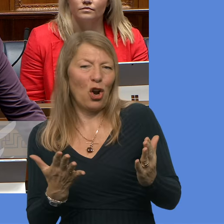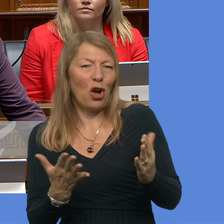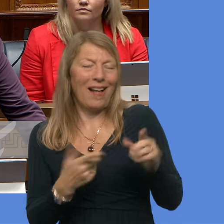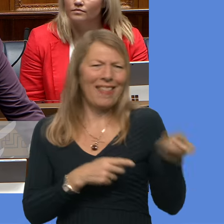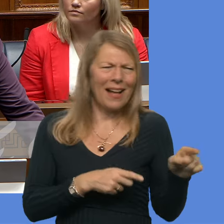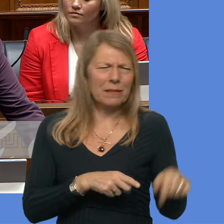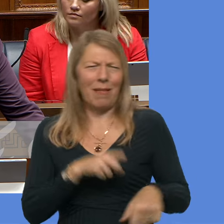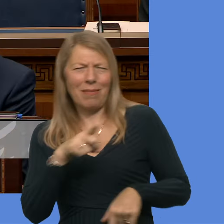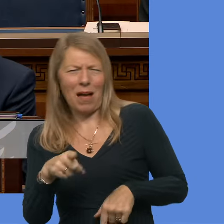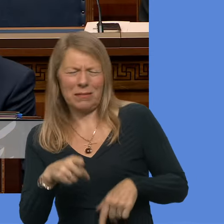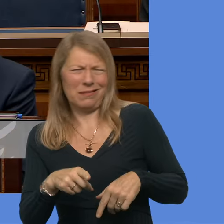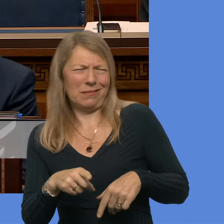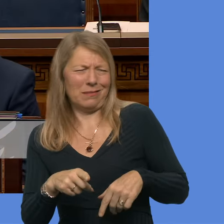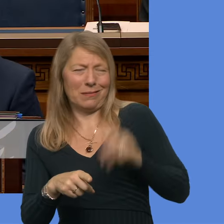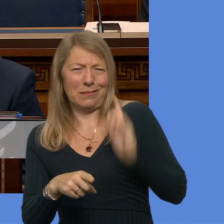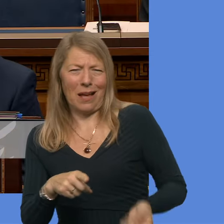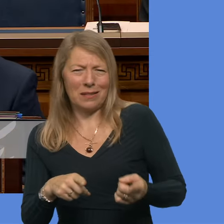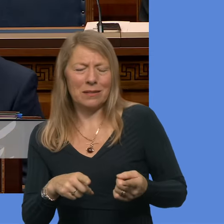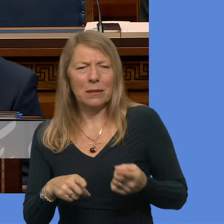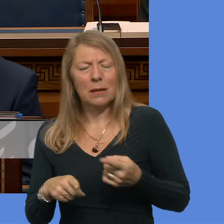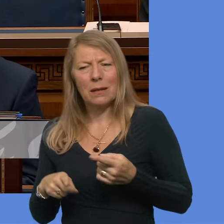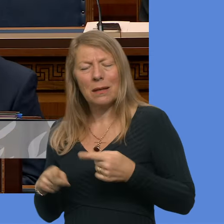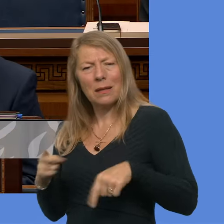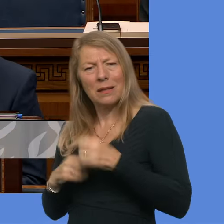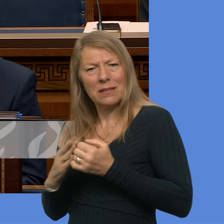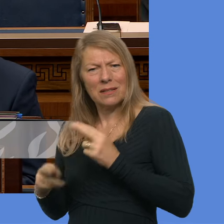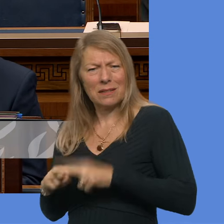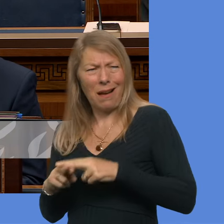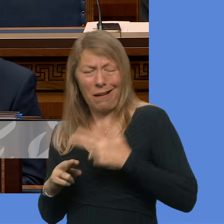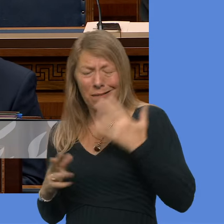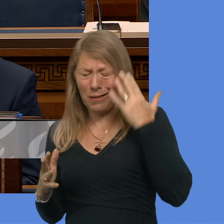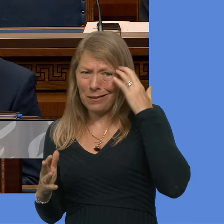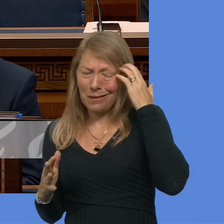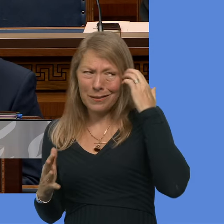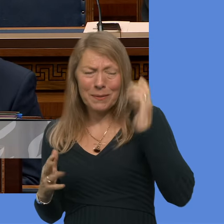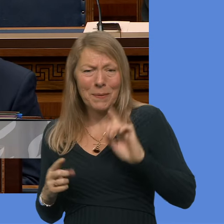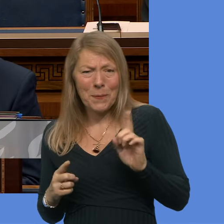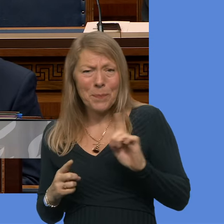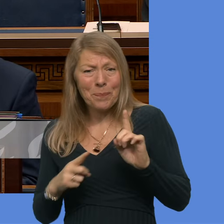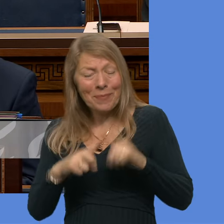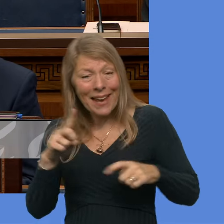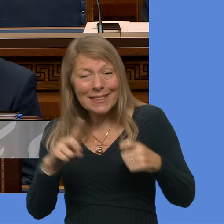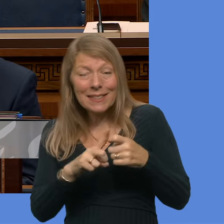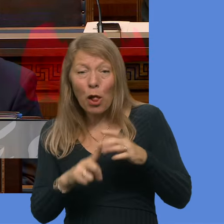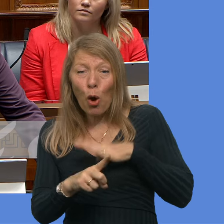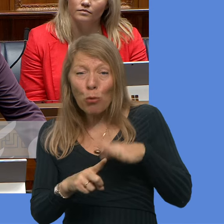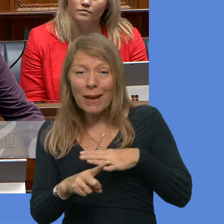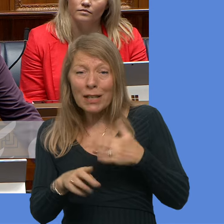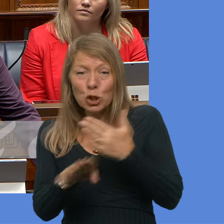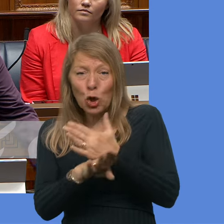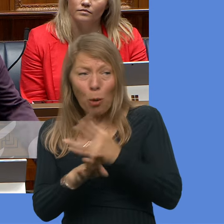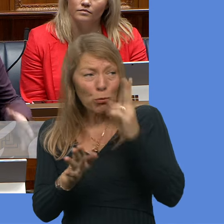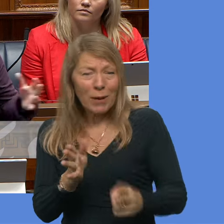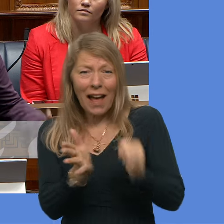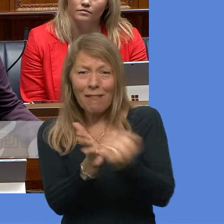employees, and we are seeing in Enniskillen that some jobs are being re-advertised already, and